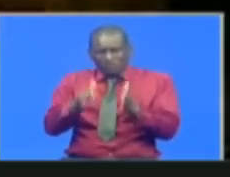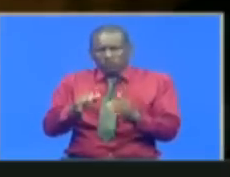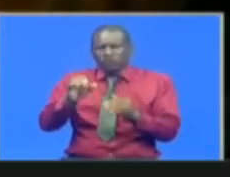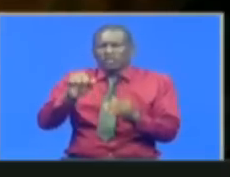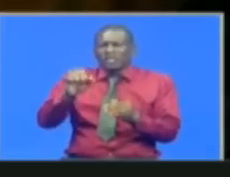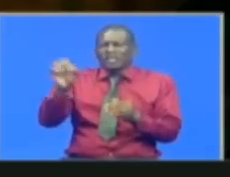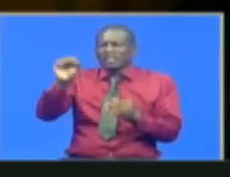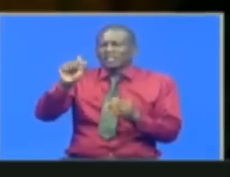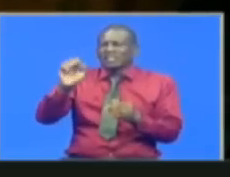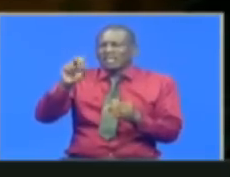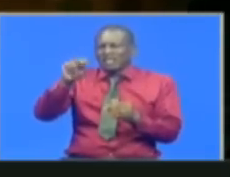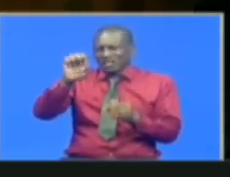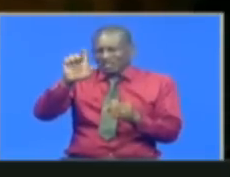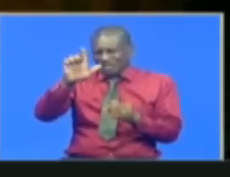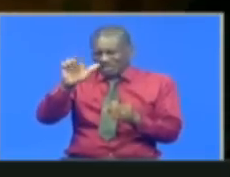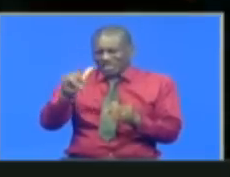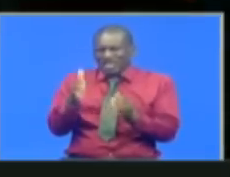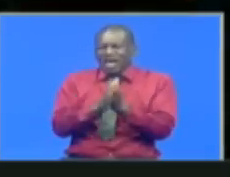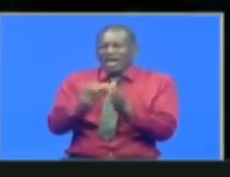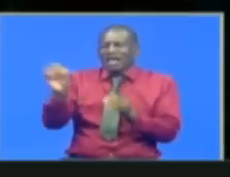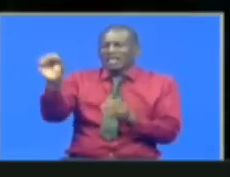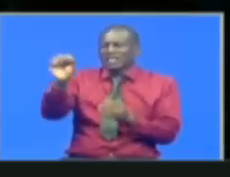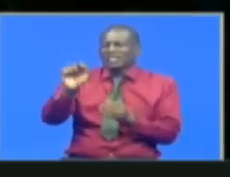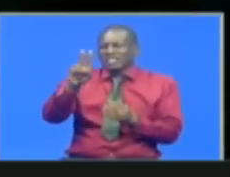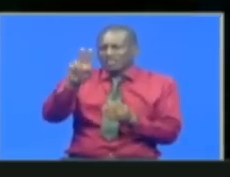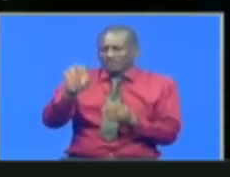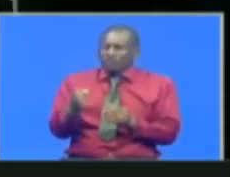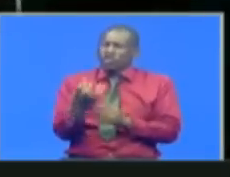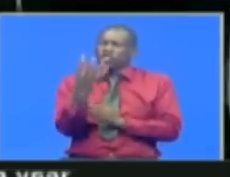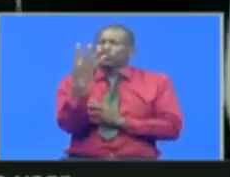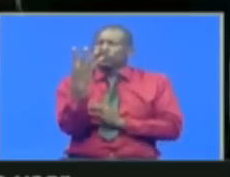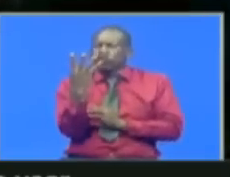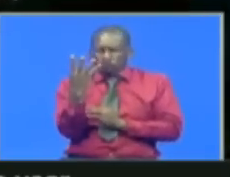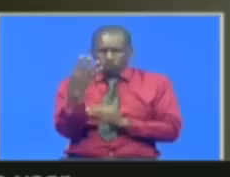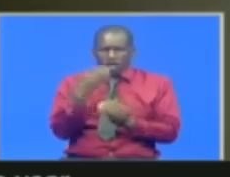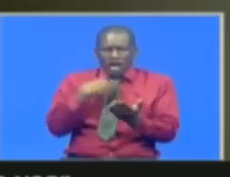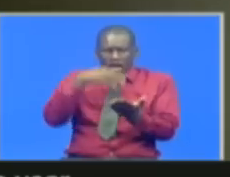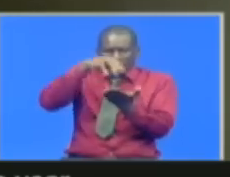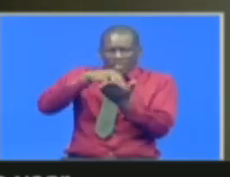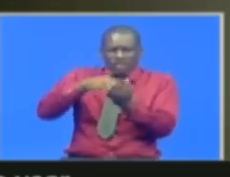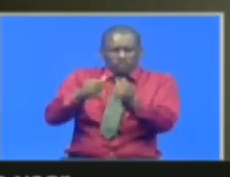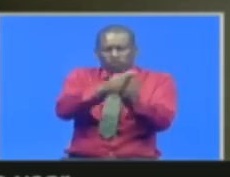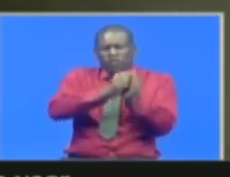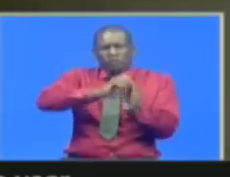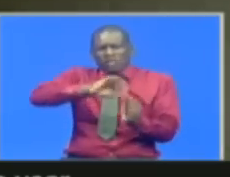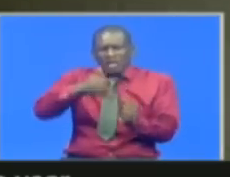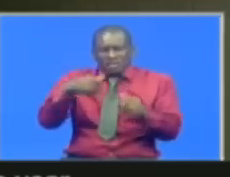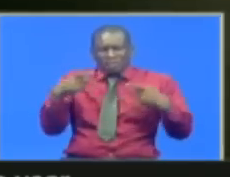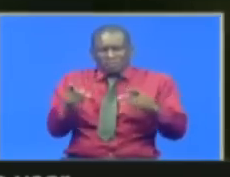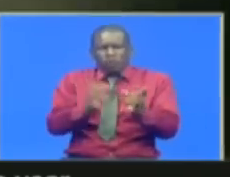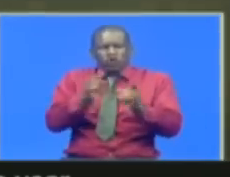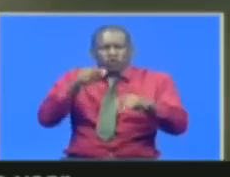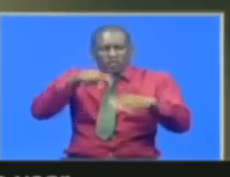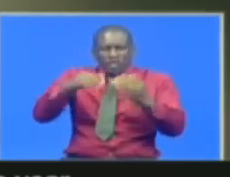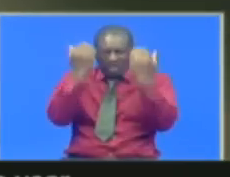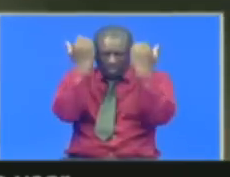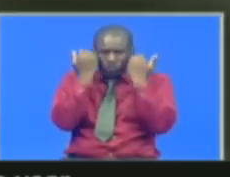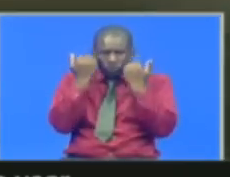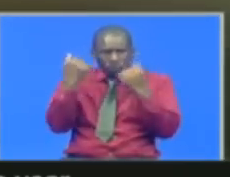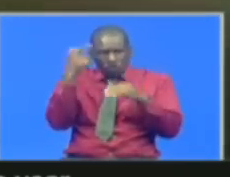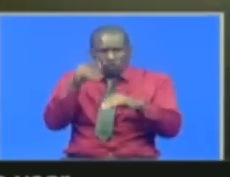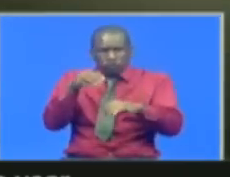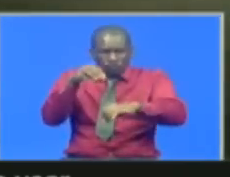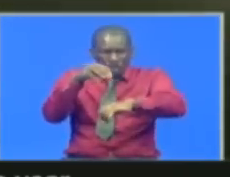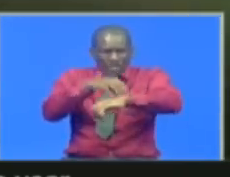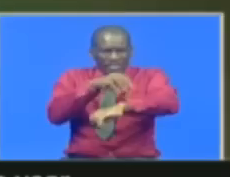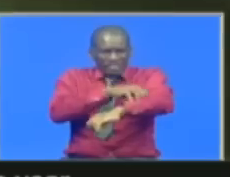Rimbere and Stephen Kimeu. The four were charged, jointly with others not before court, with causing grievous harm